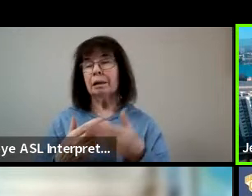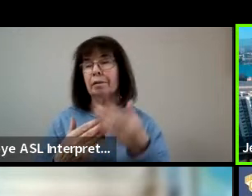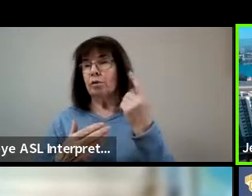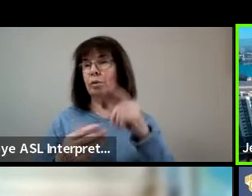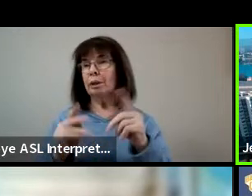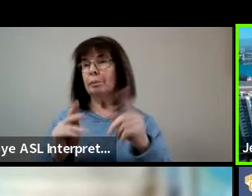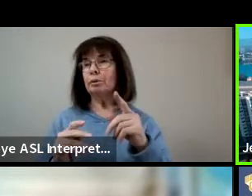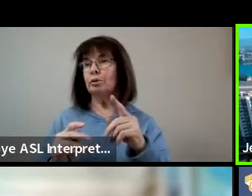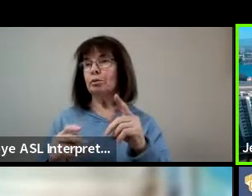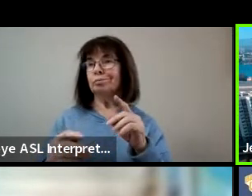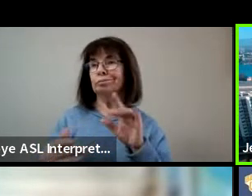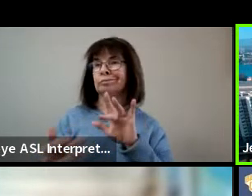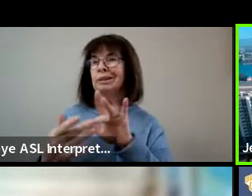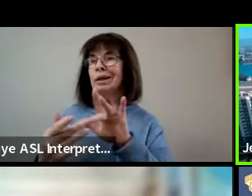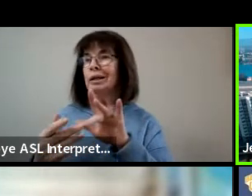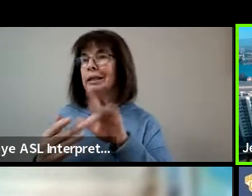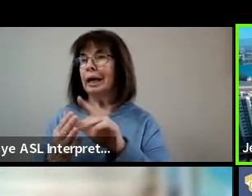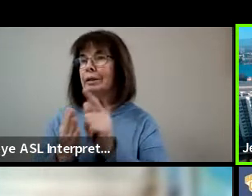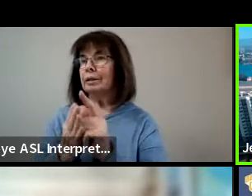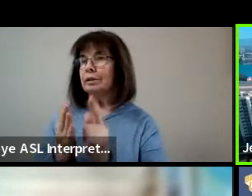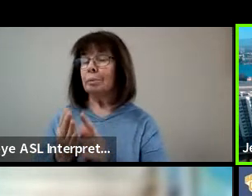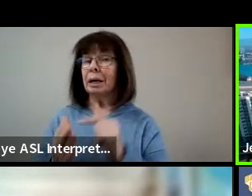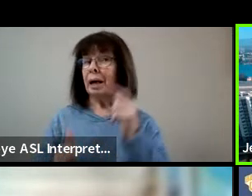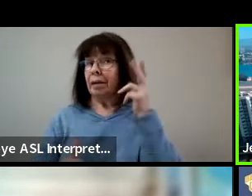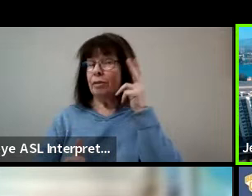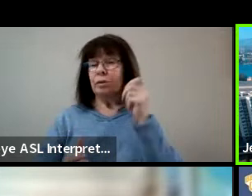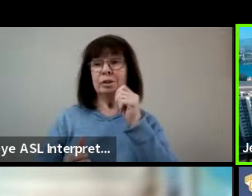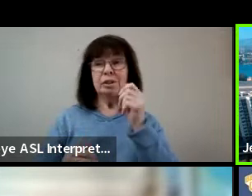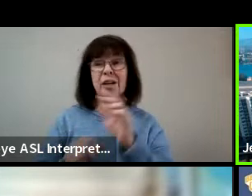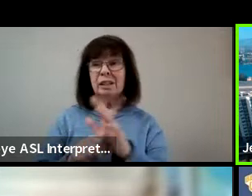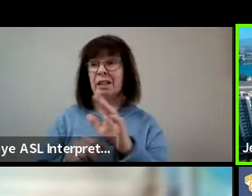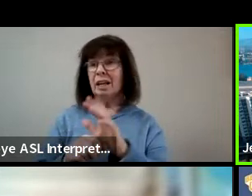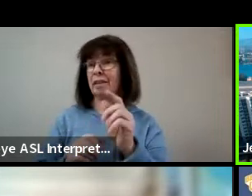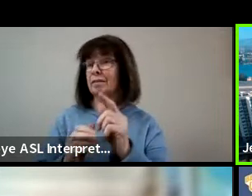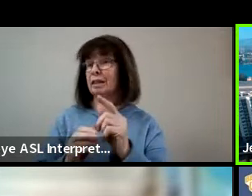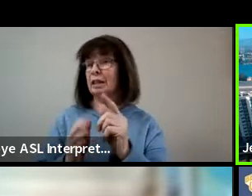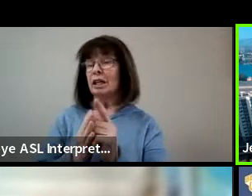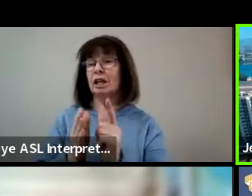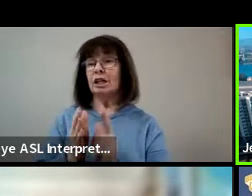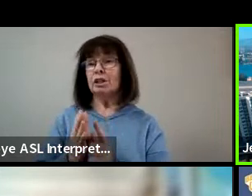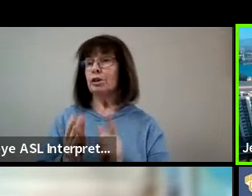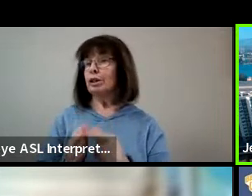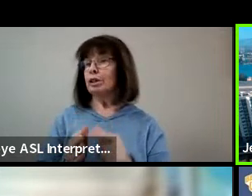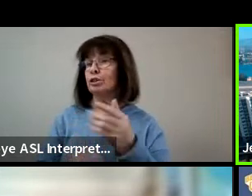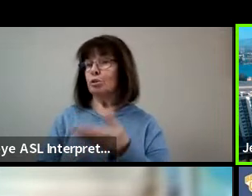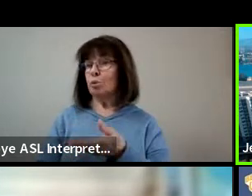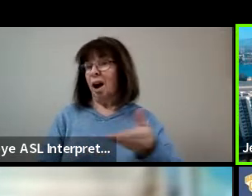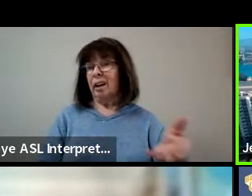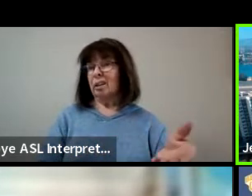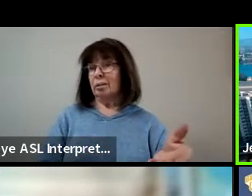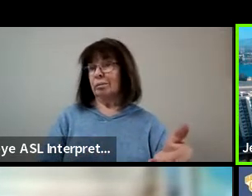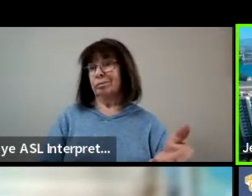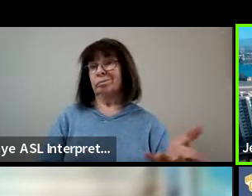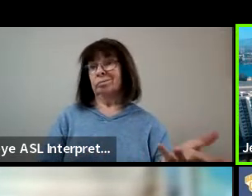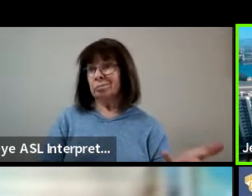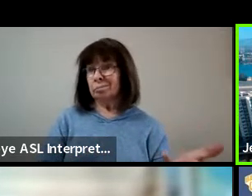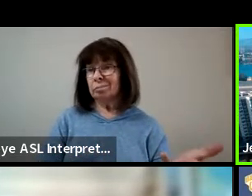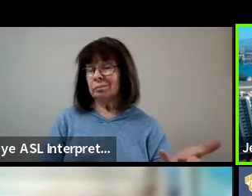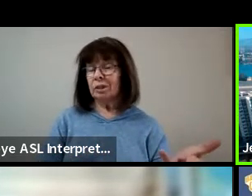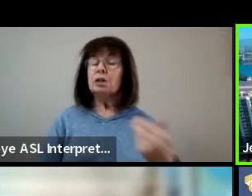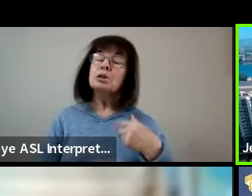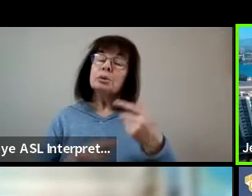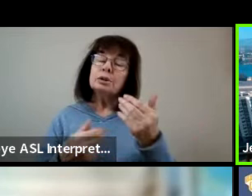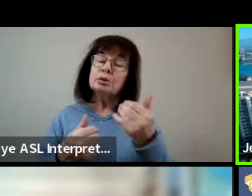enough attorneys out there to even hire for this purpose. So we're certainly trying to utilize every legal